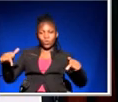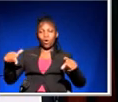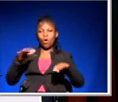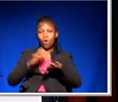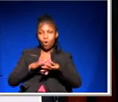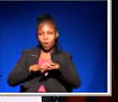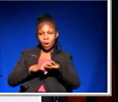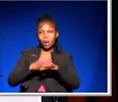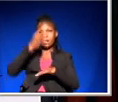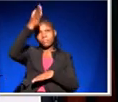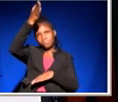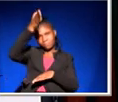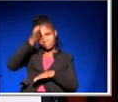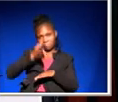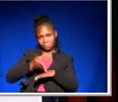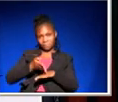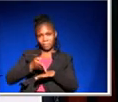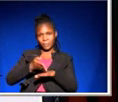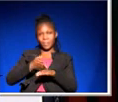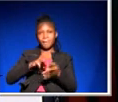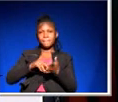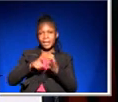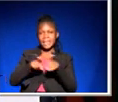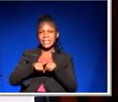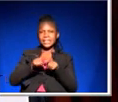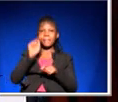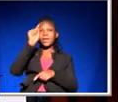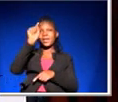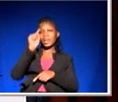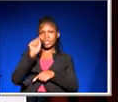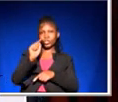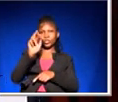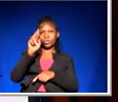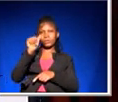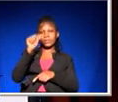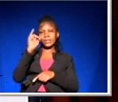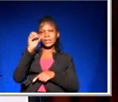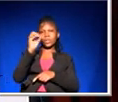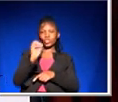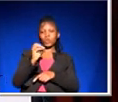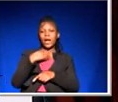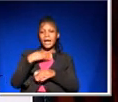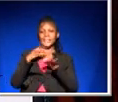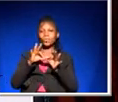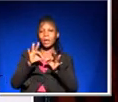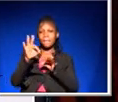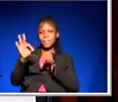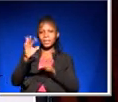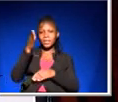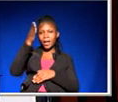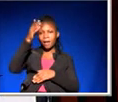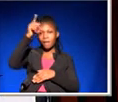horizontal distance. It is a ratio, and this ratio measures the vertical distance and